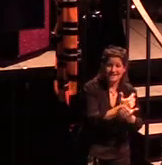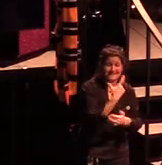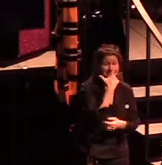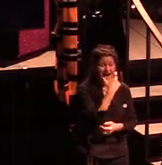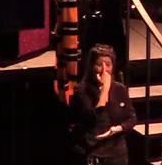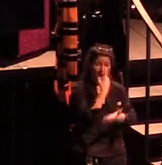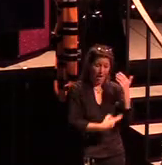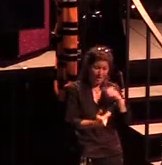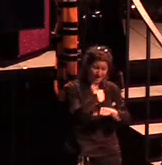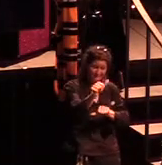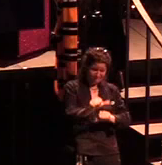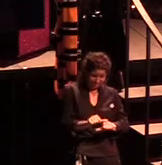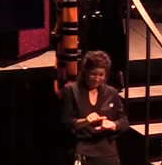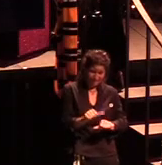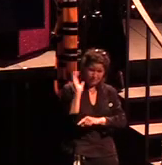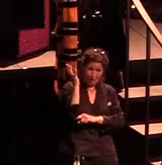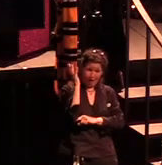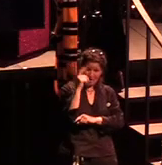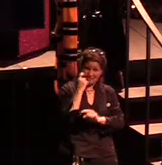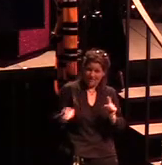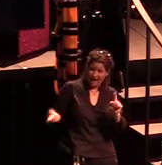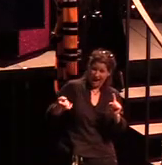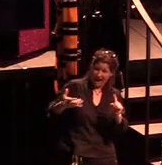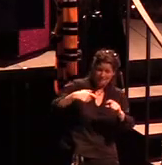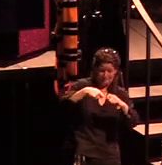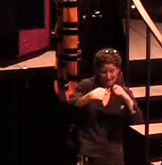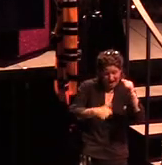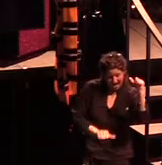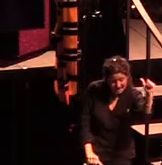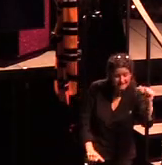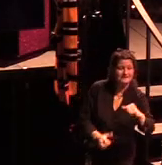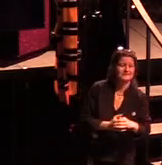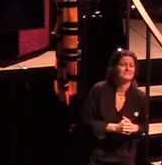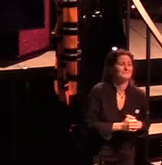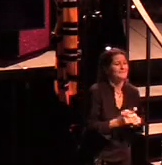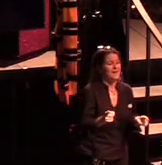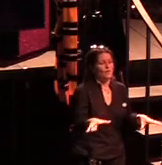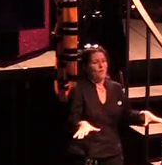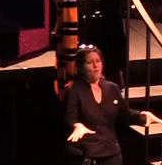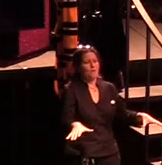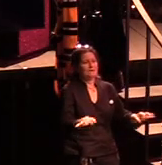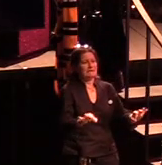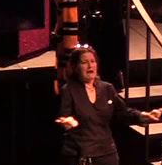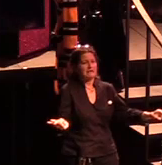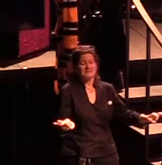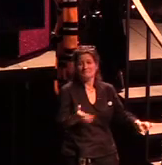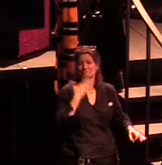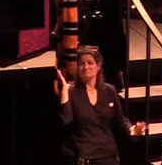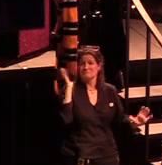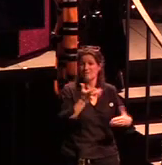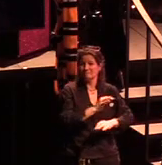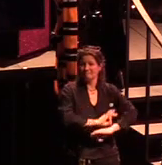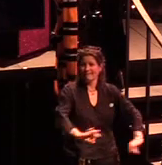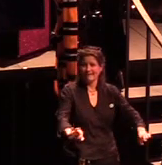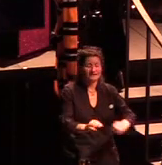talk it let's get biscuit and awkward silences aren't something I worry about either